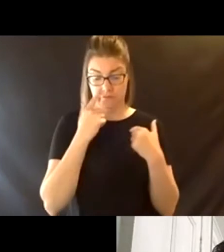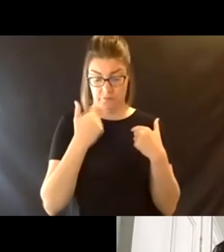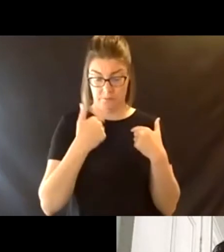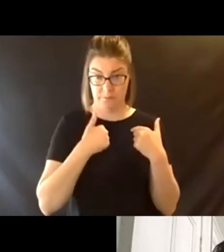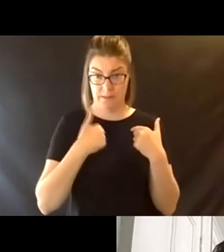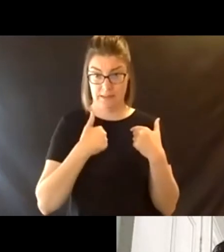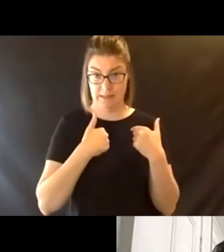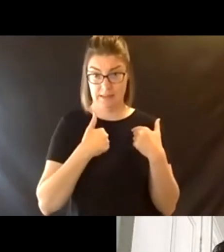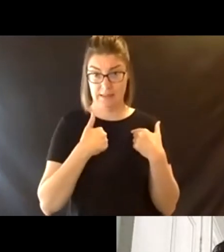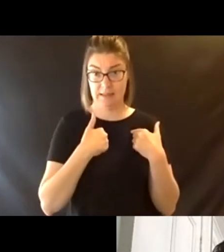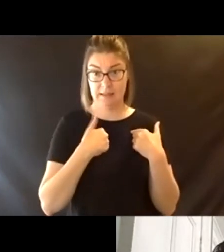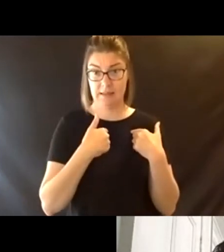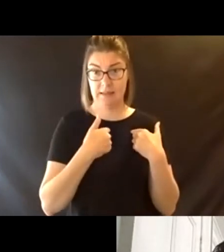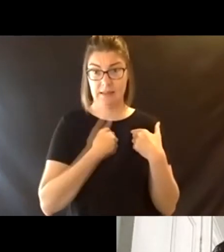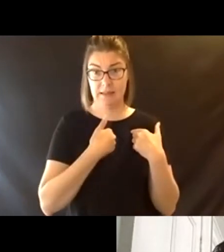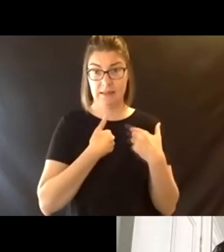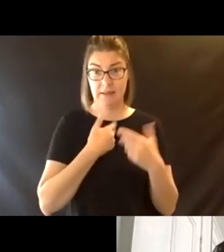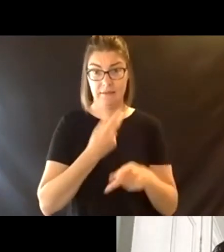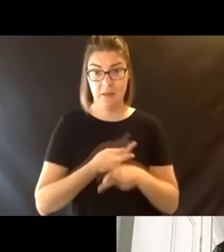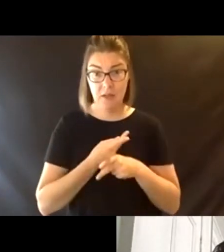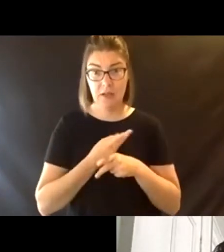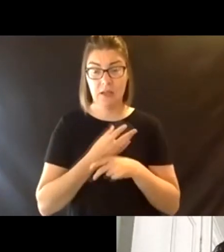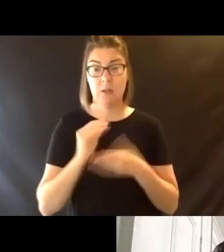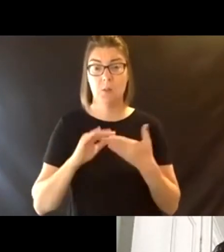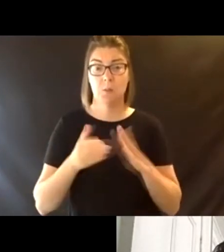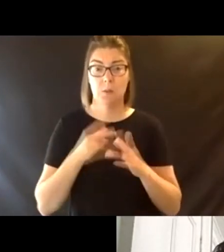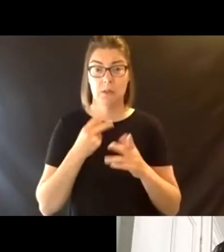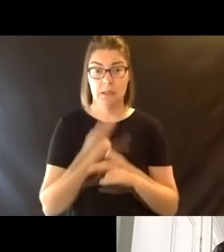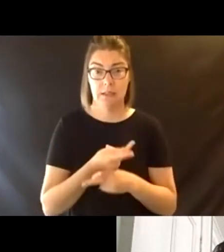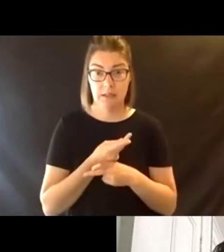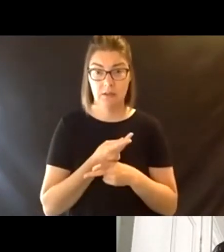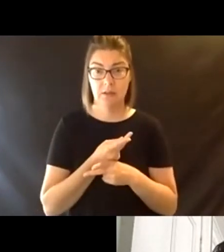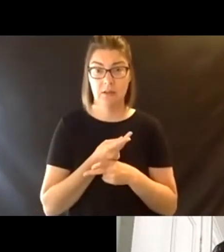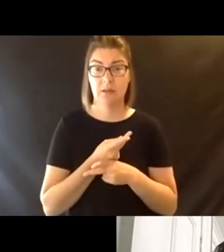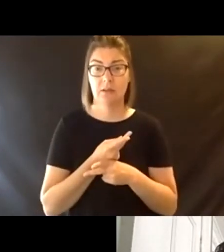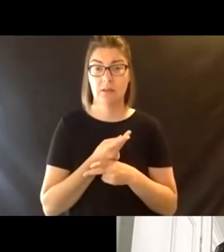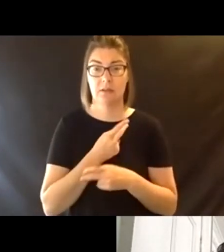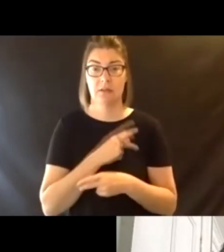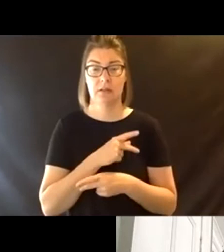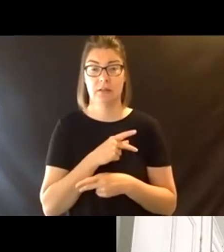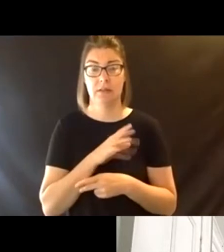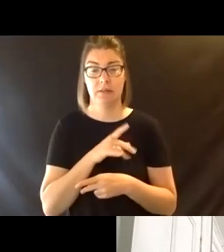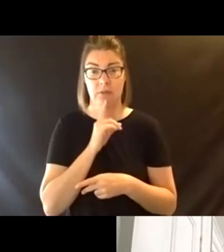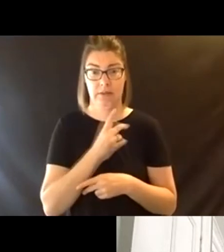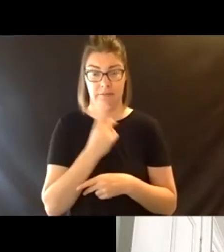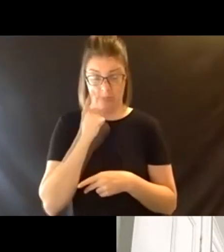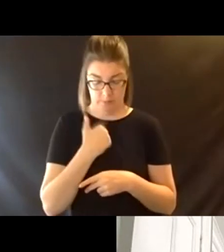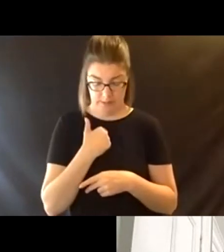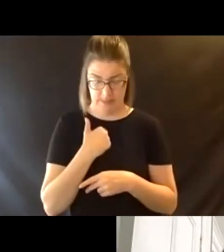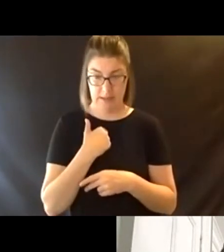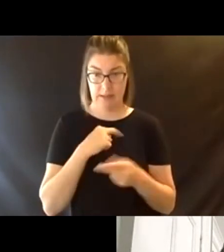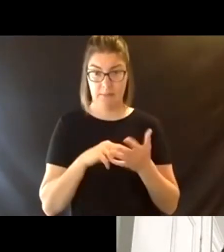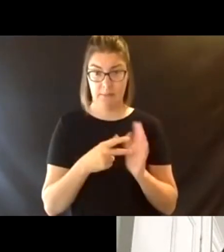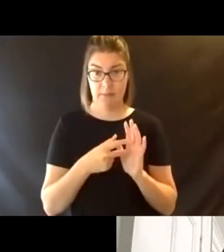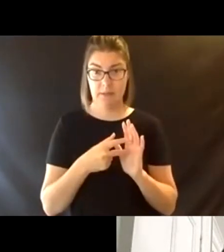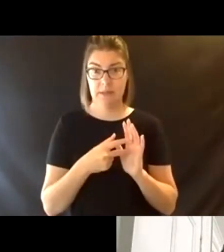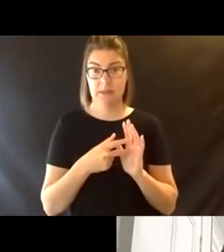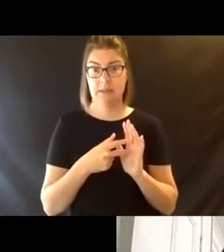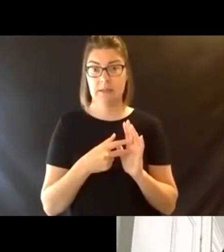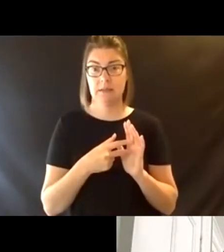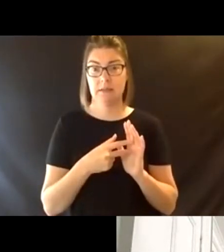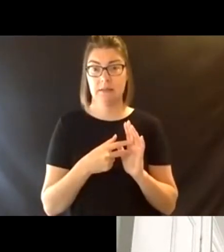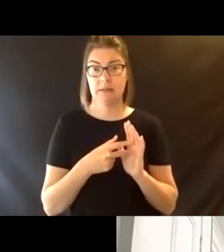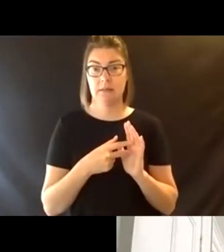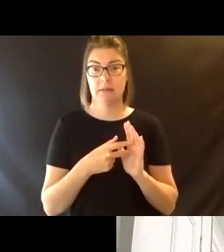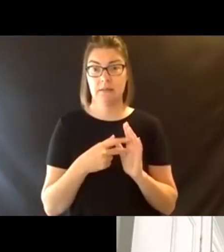self-care and community care, personally, it means being able to come back into